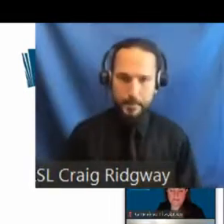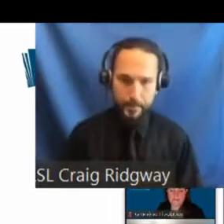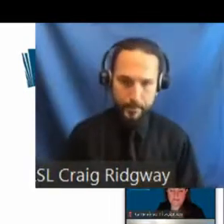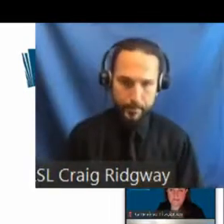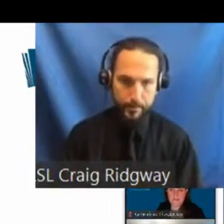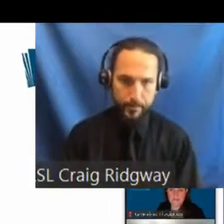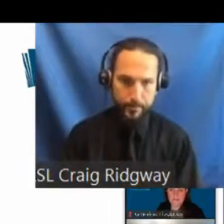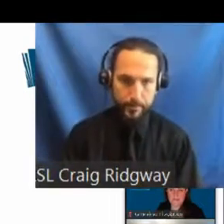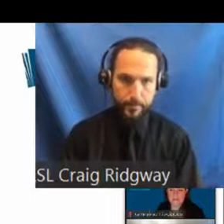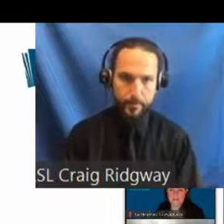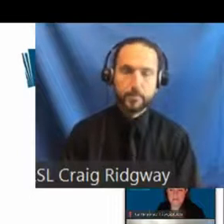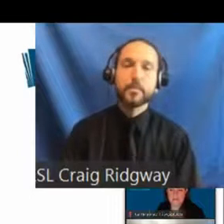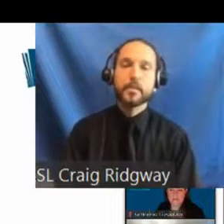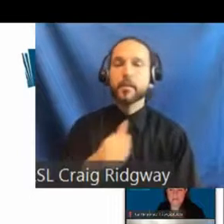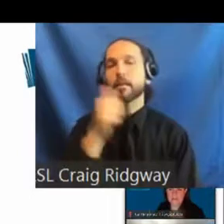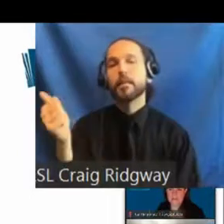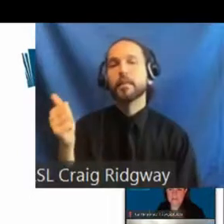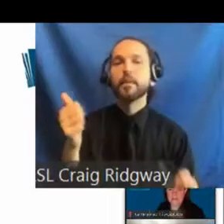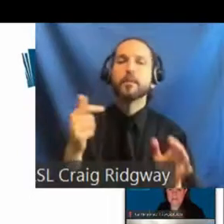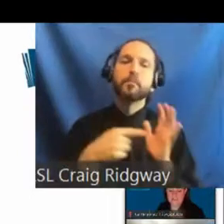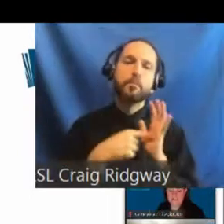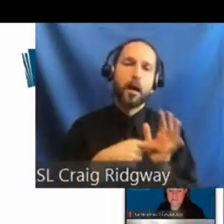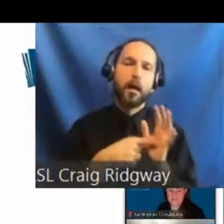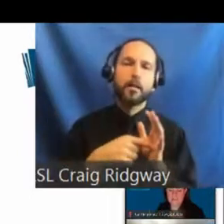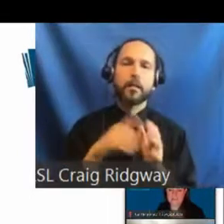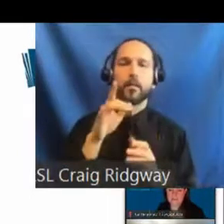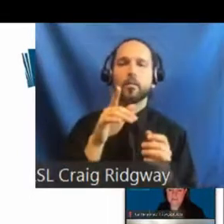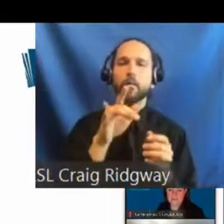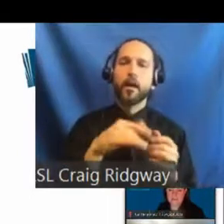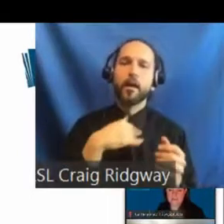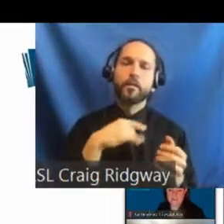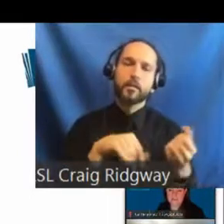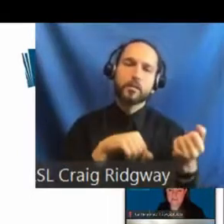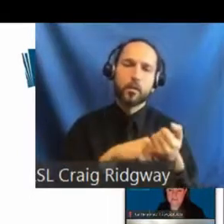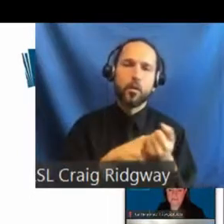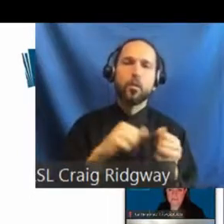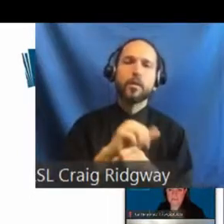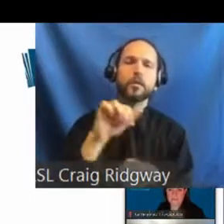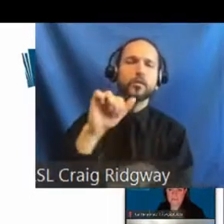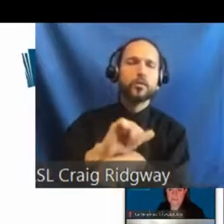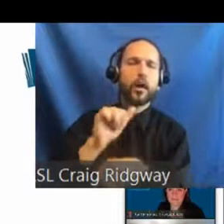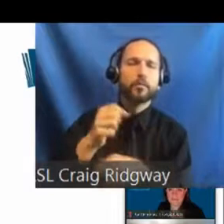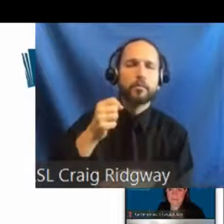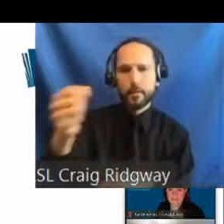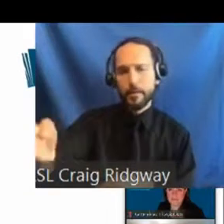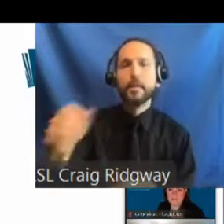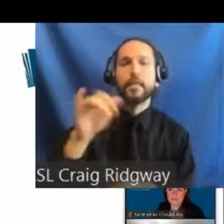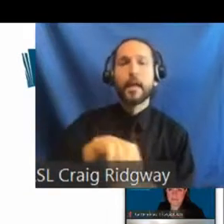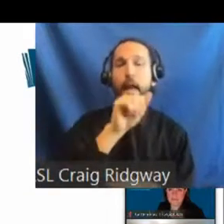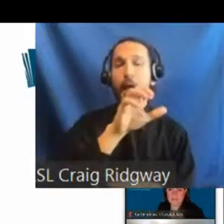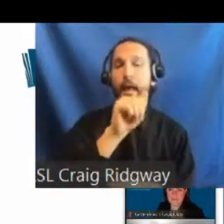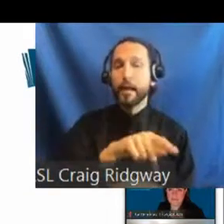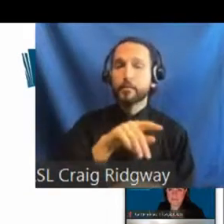Other models often end employment supports with job placement. Within ACAP employment